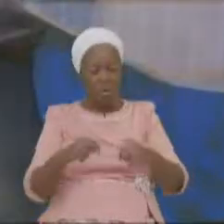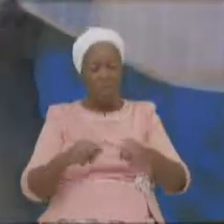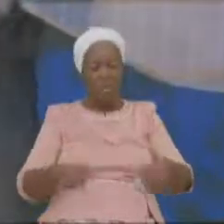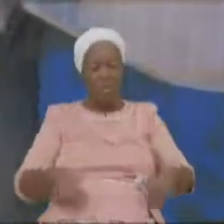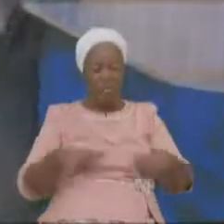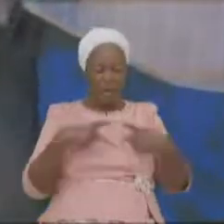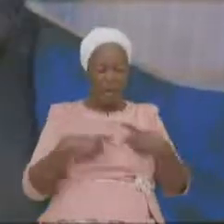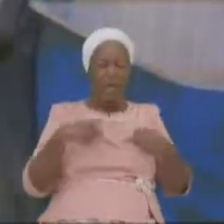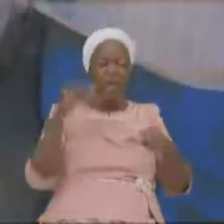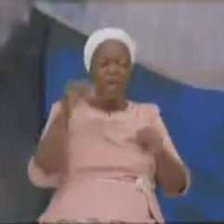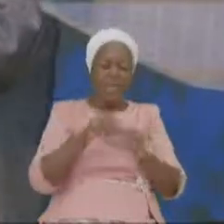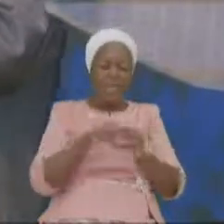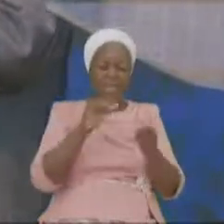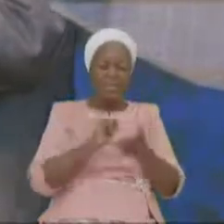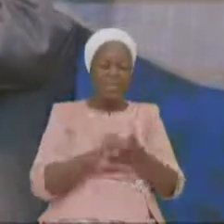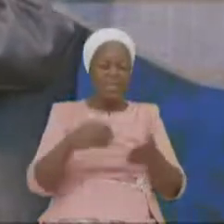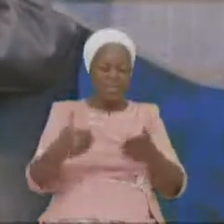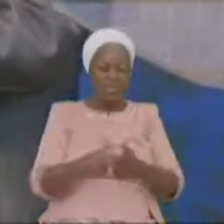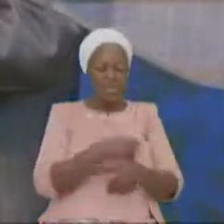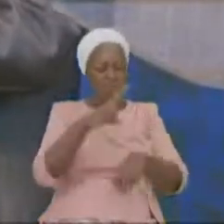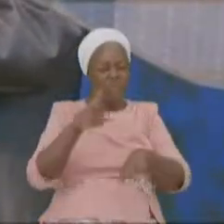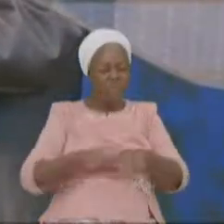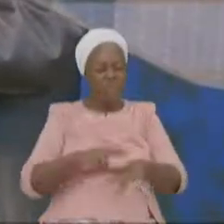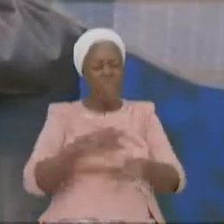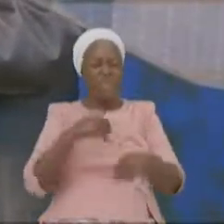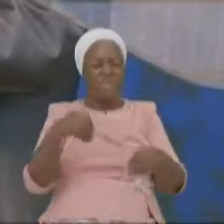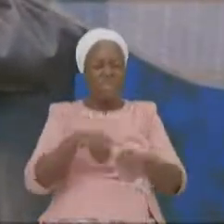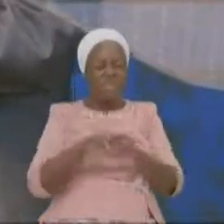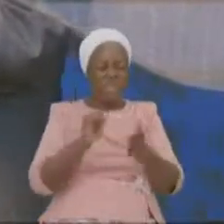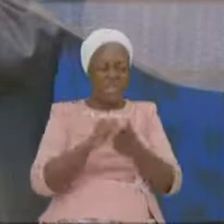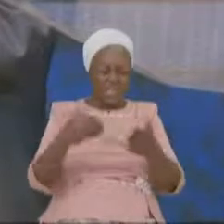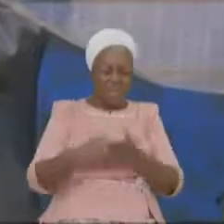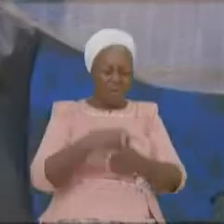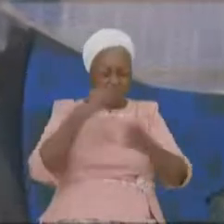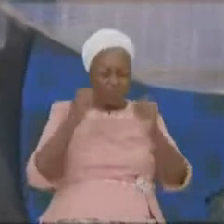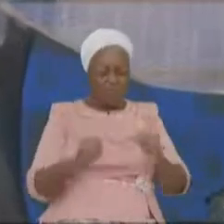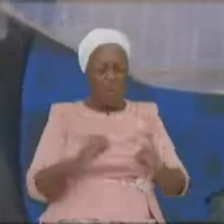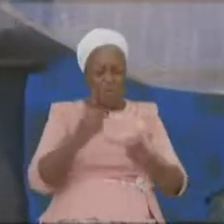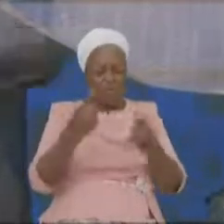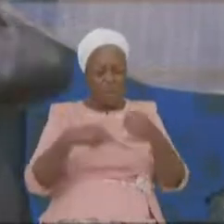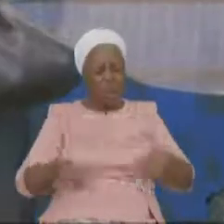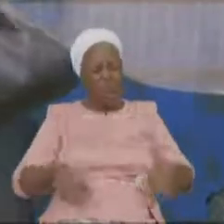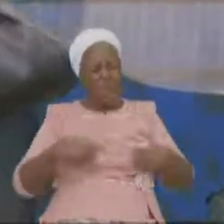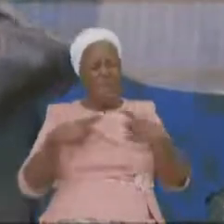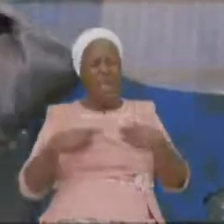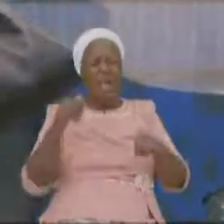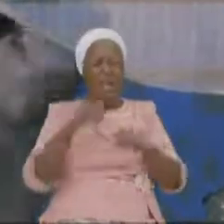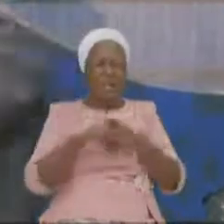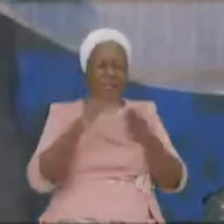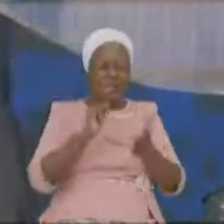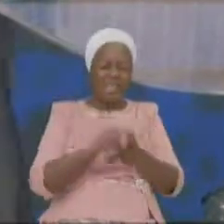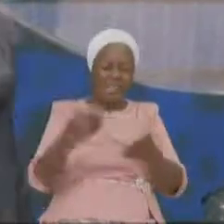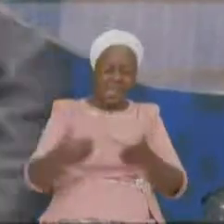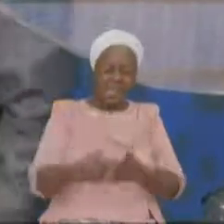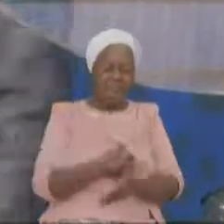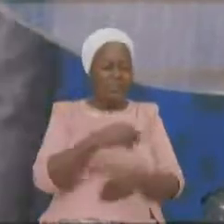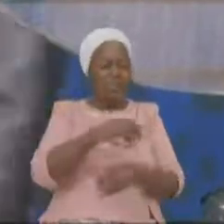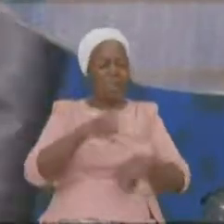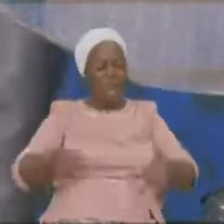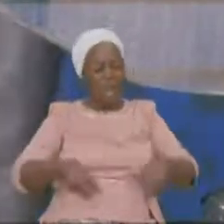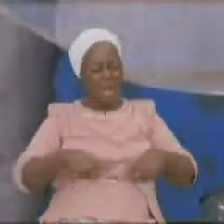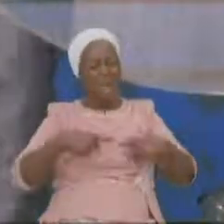alive in that new nature, in that new power. You come alive in the new life